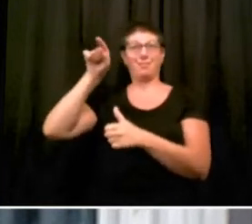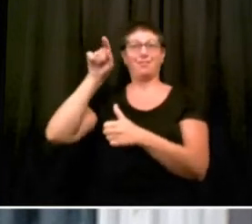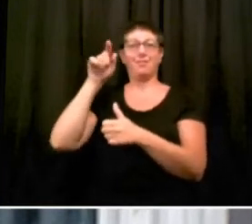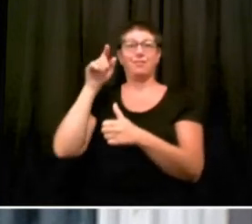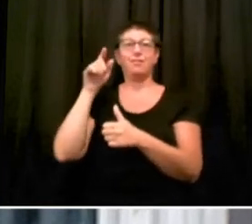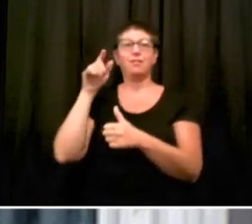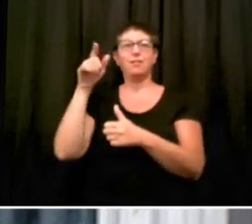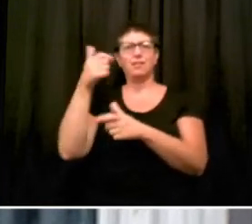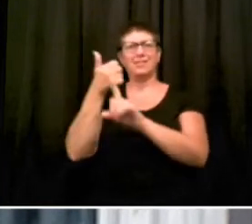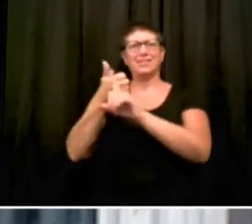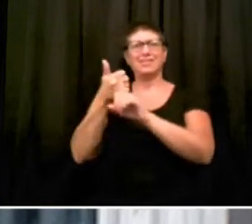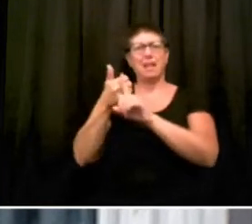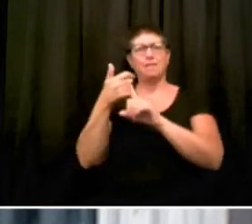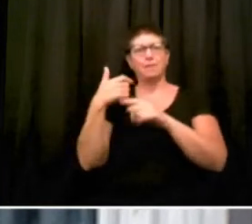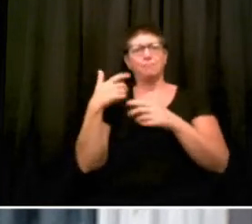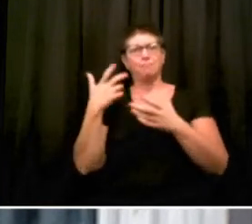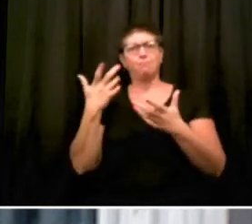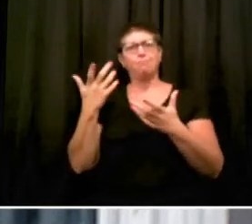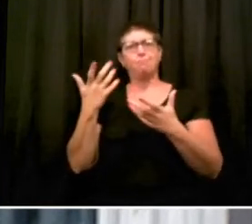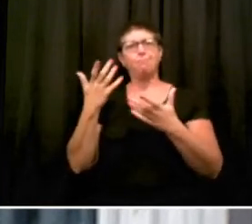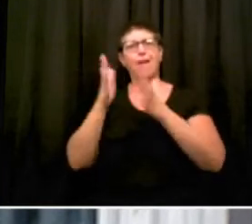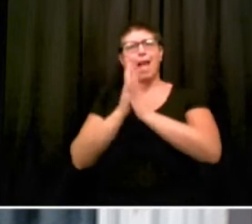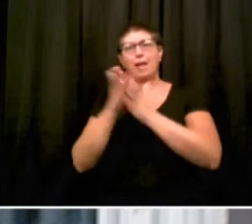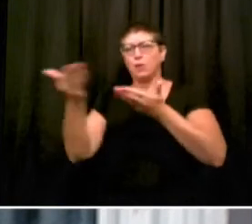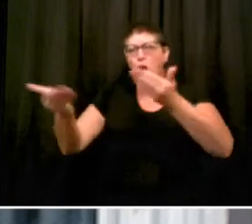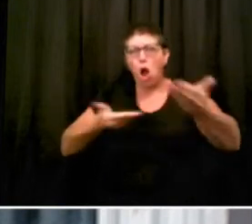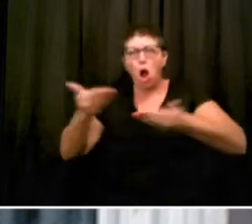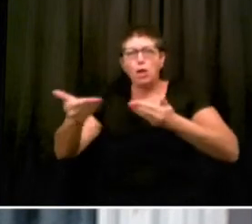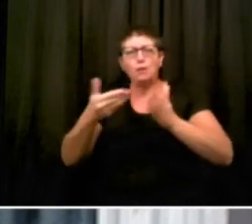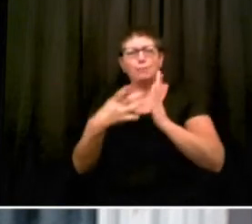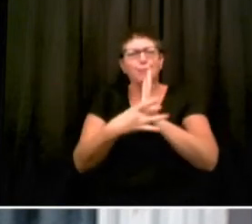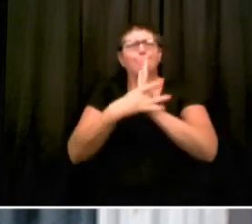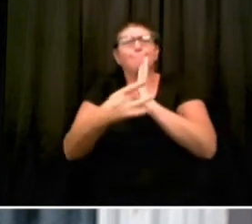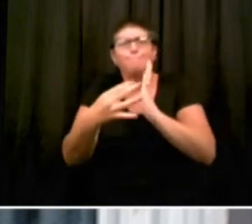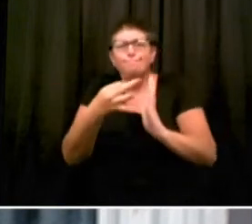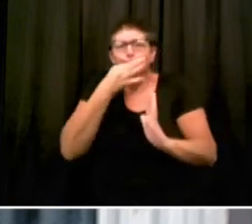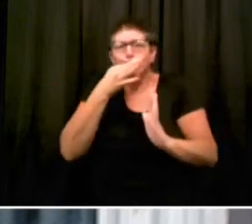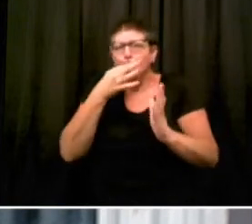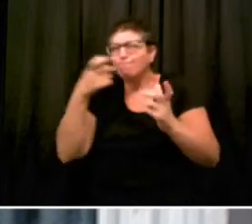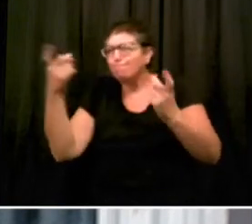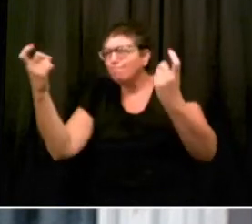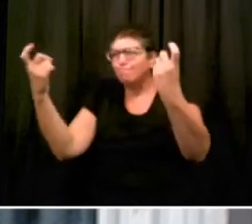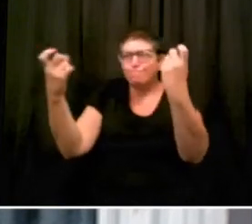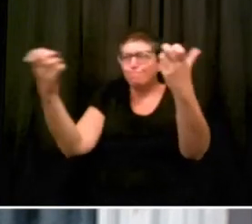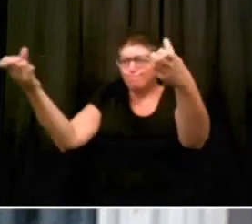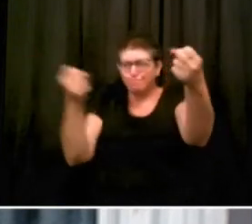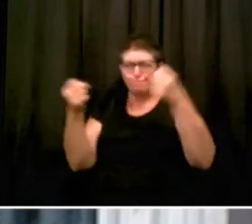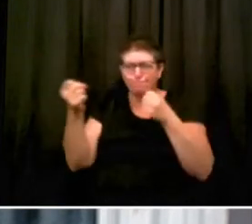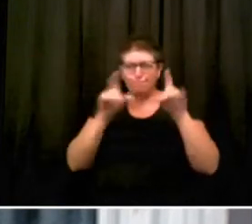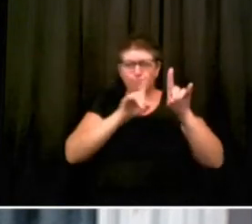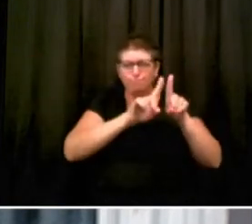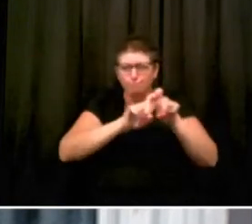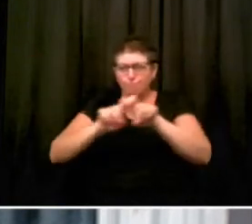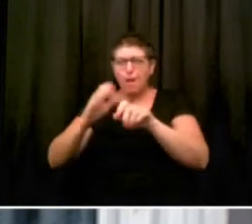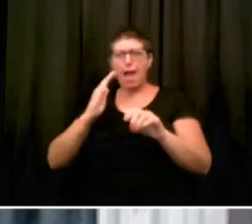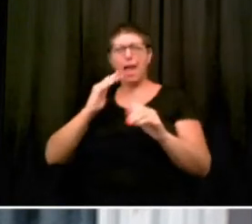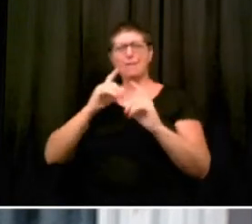and take a look at our discipline process, the blue ribbon panel, as it was called. when you look at the Obama pledge and